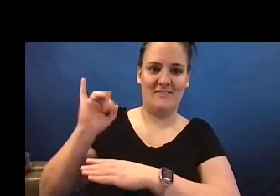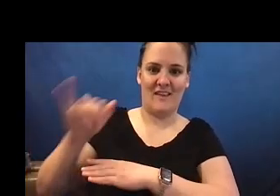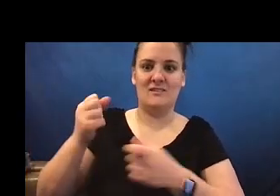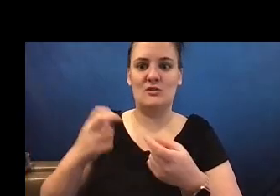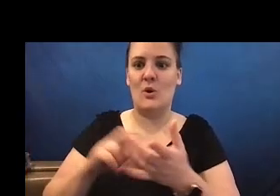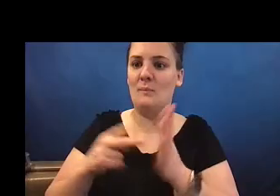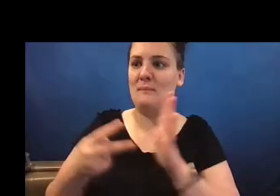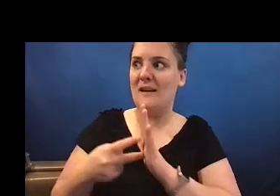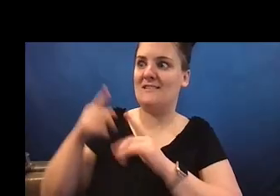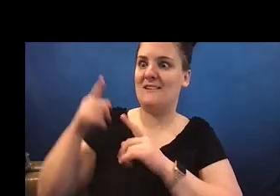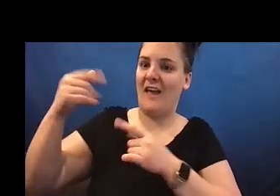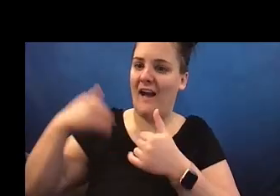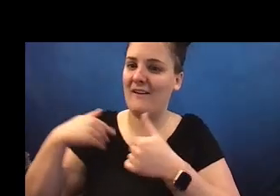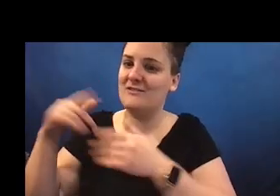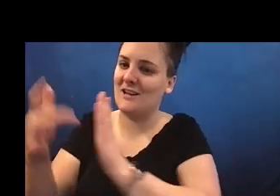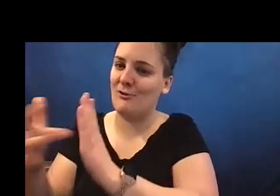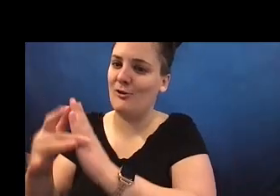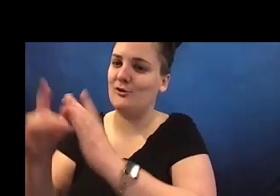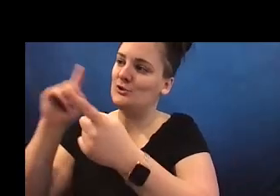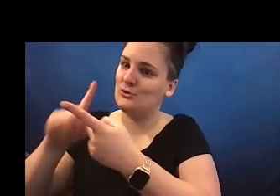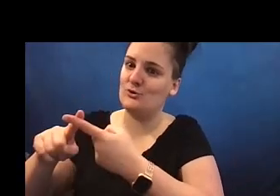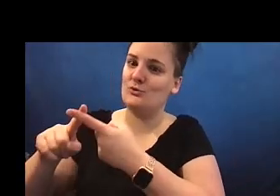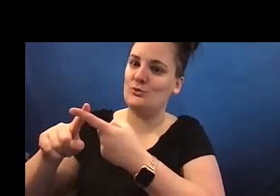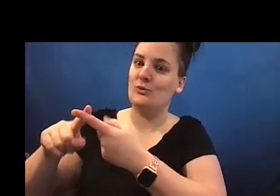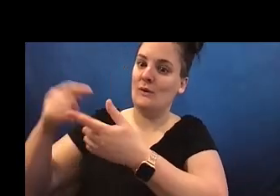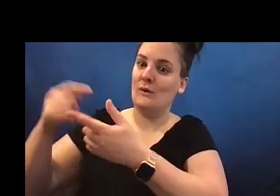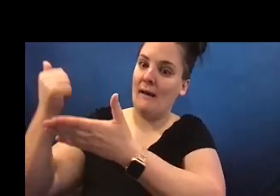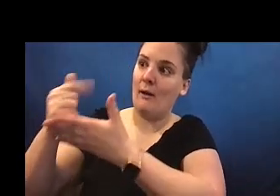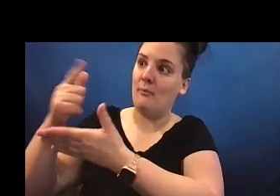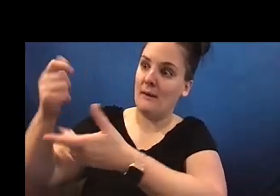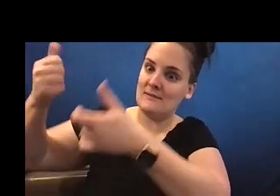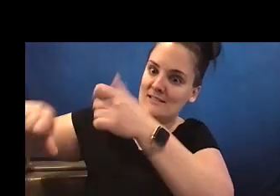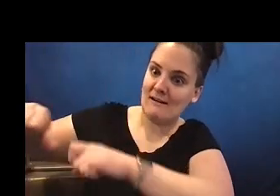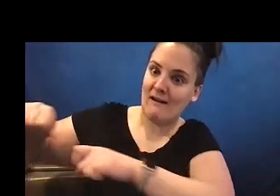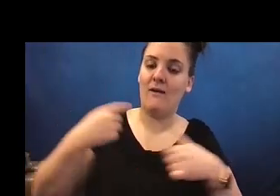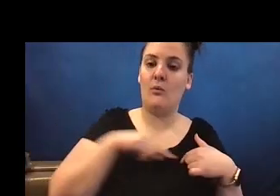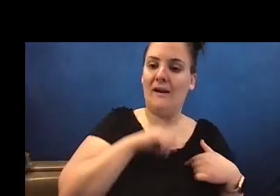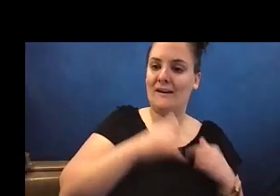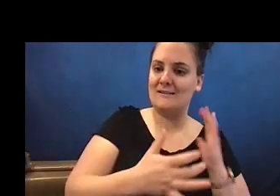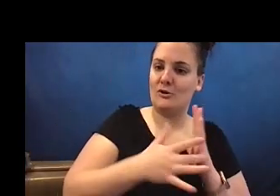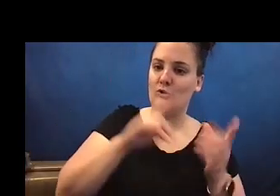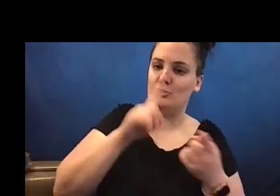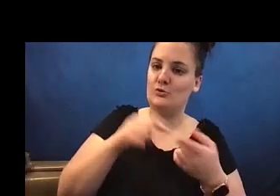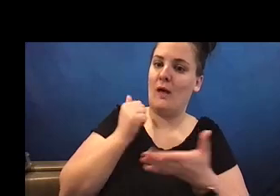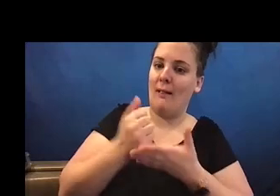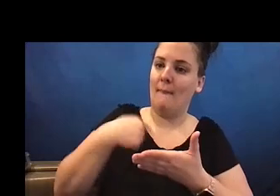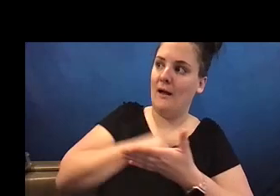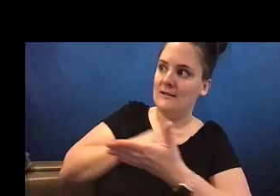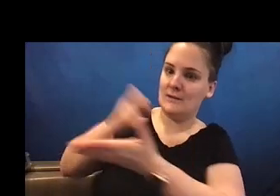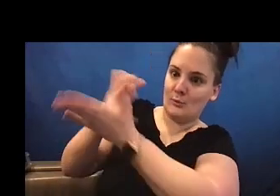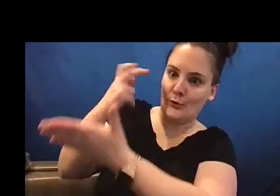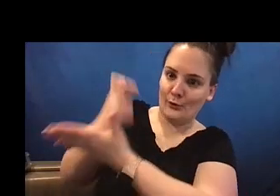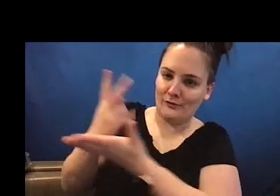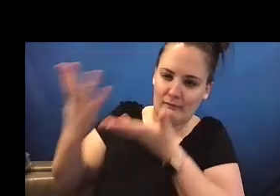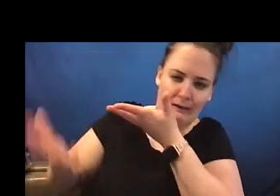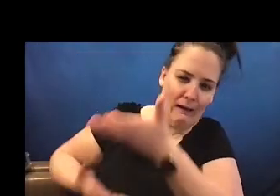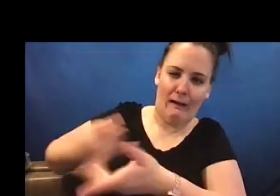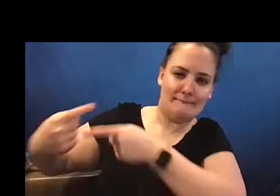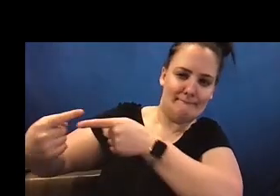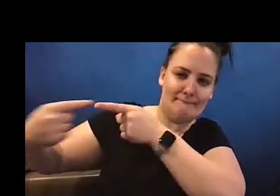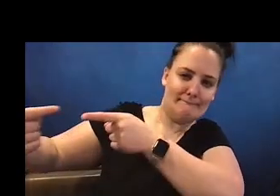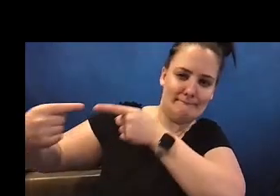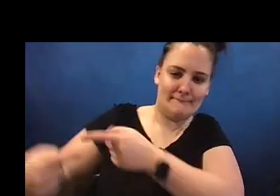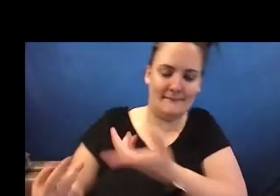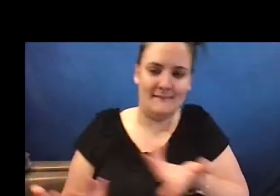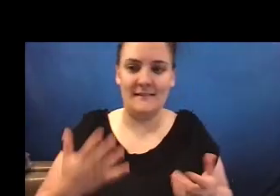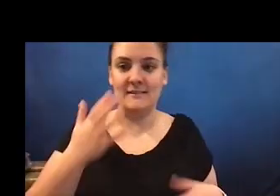race, where in the end, I would hope that it would actually simplify things and replace a lot of individuals could be and